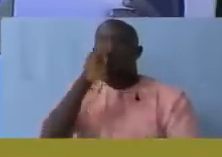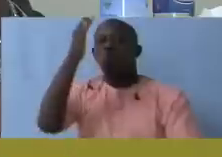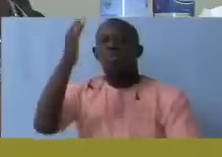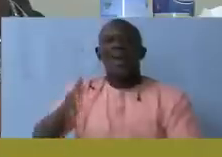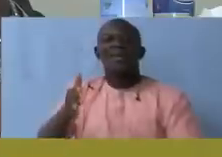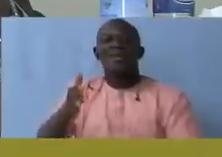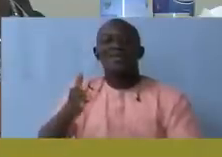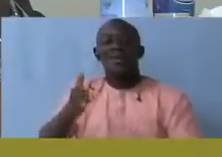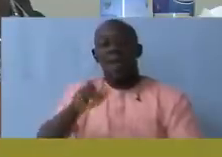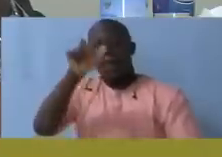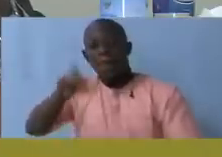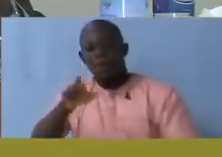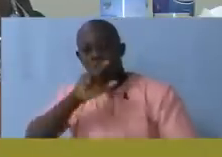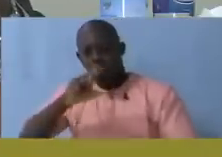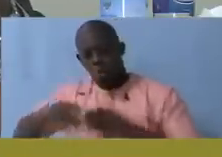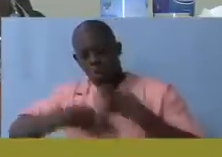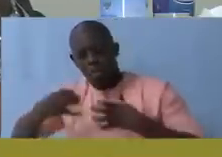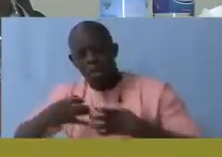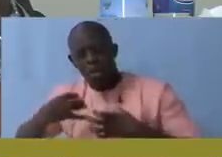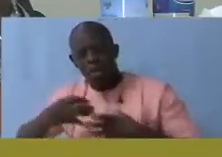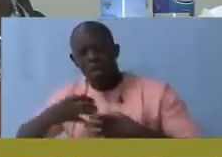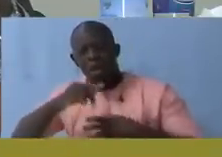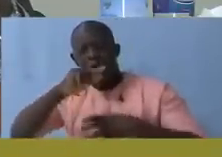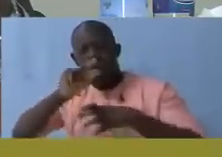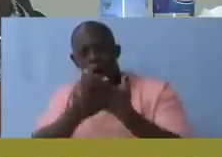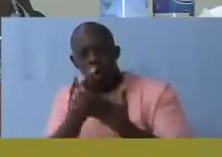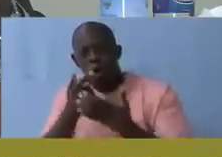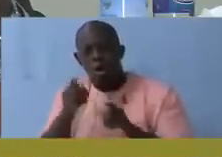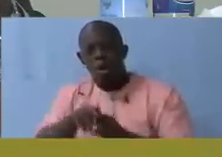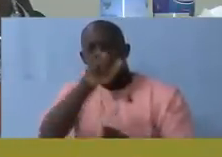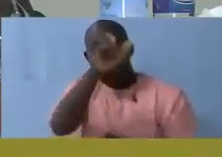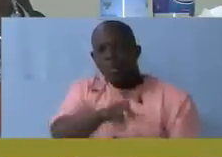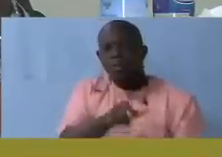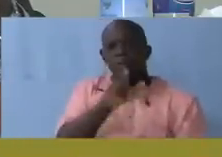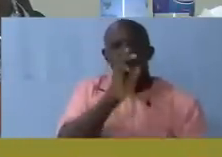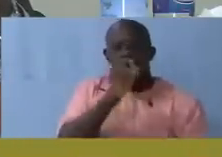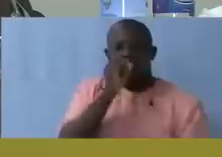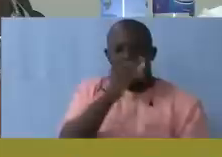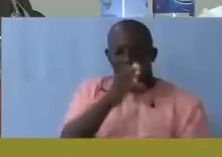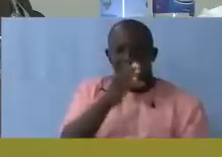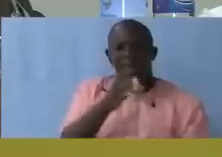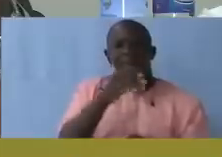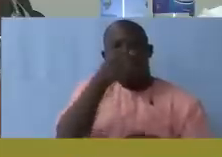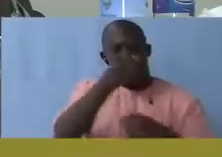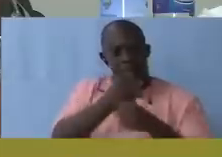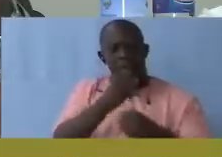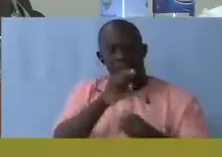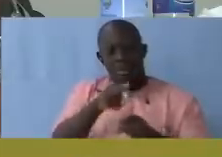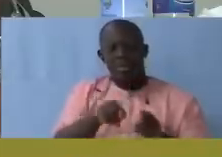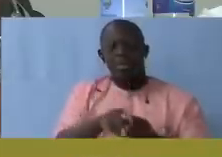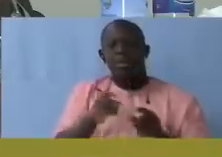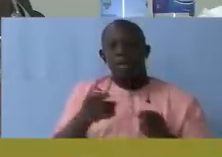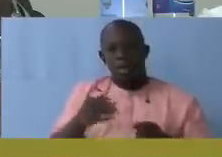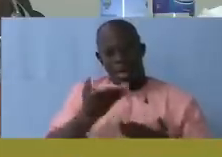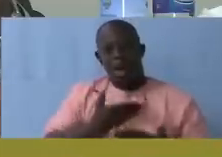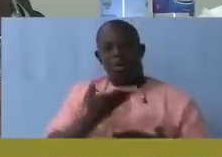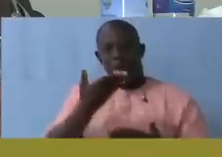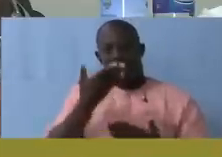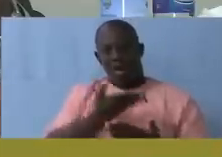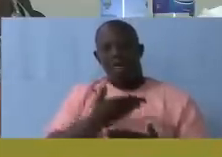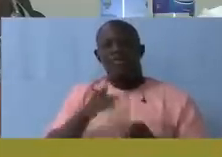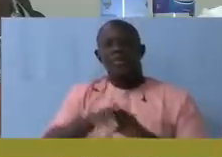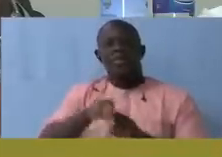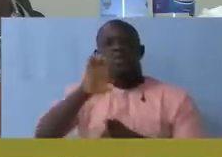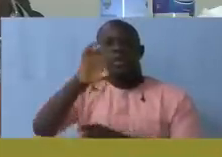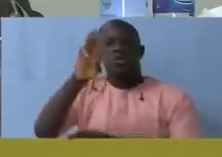the protesters, or was it the claimers of having discovered a cure in